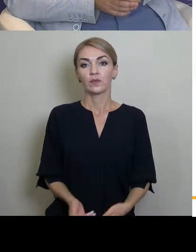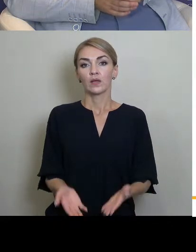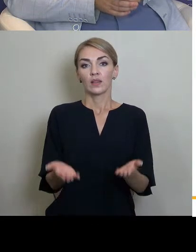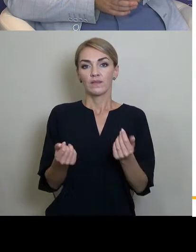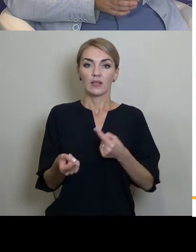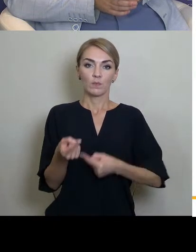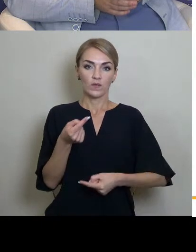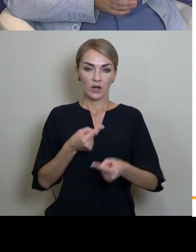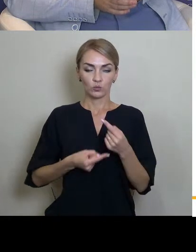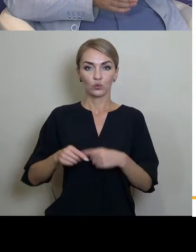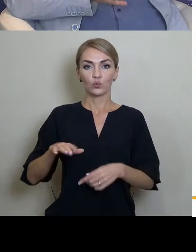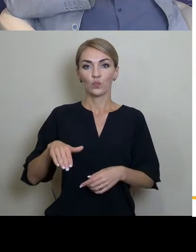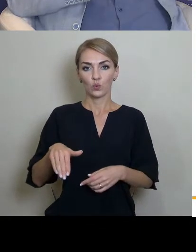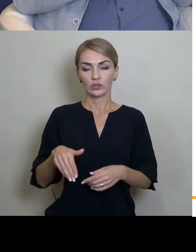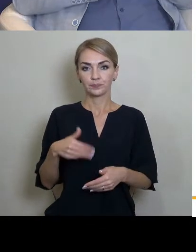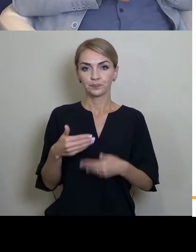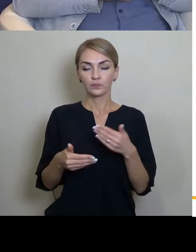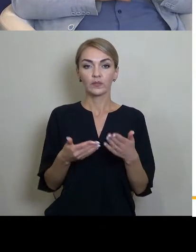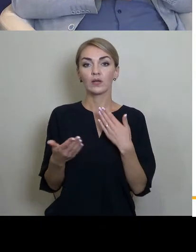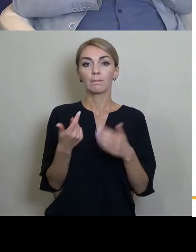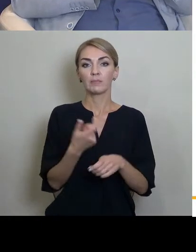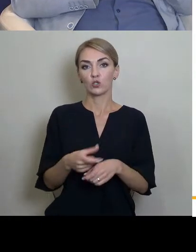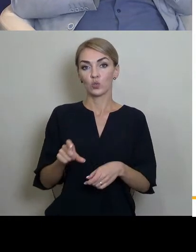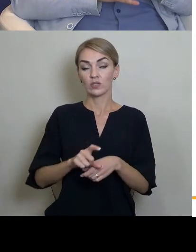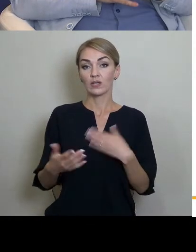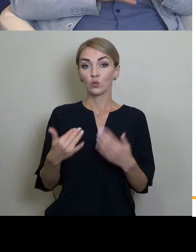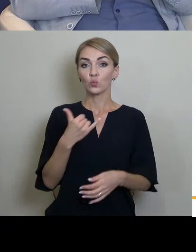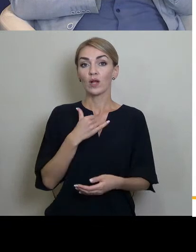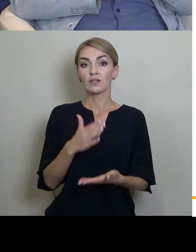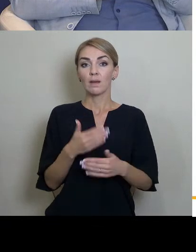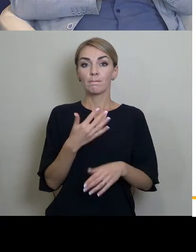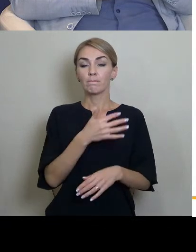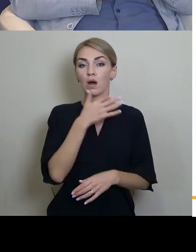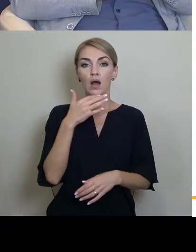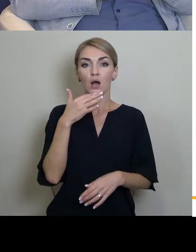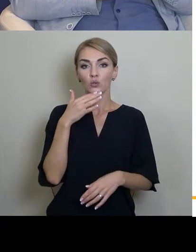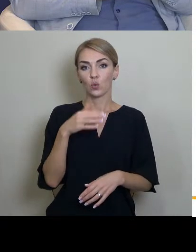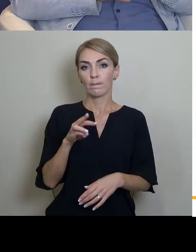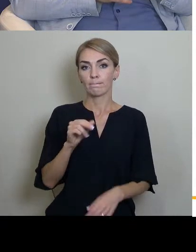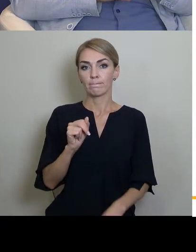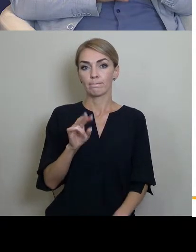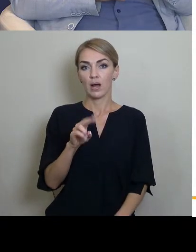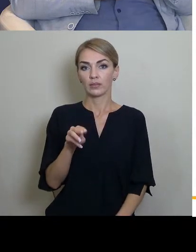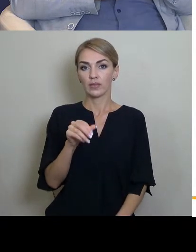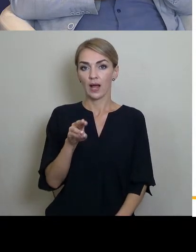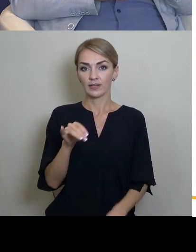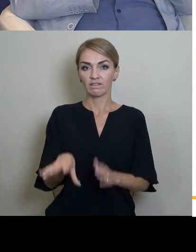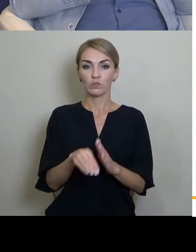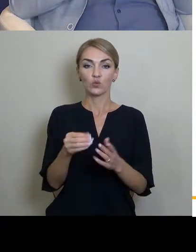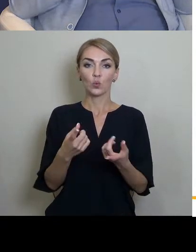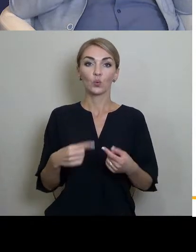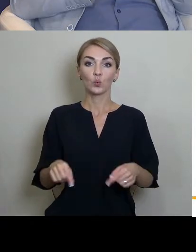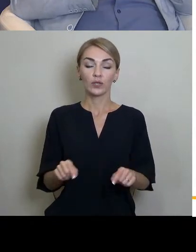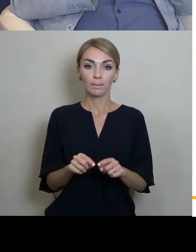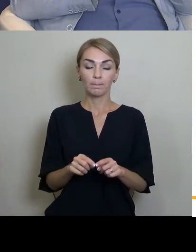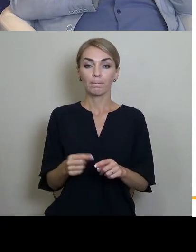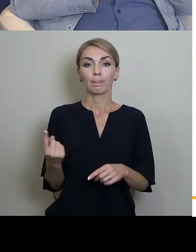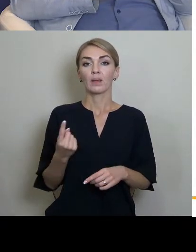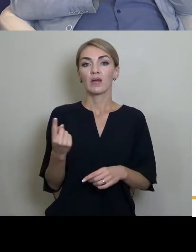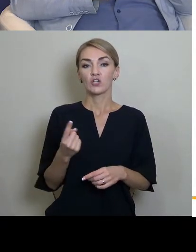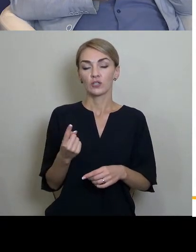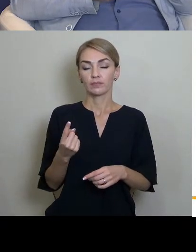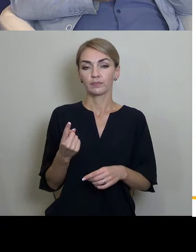Let's go back, and then we'll move to this later. Relative majority. If you have